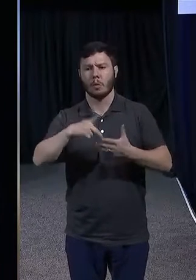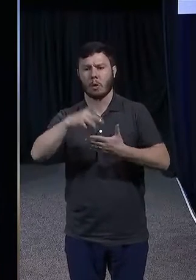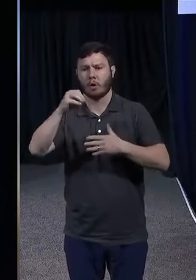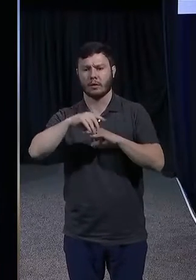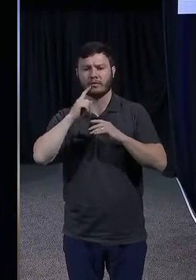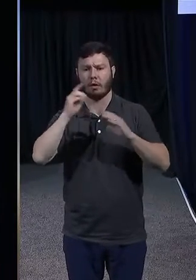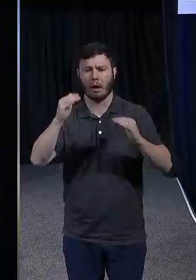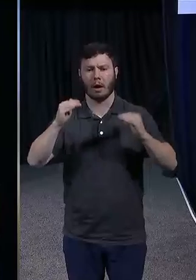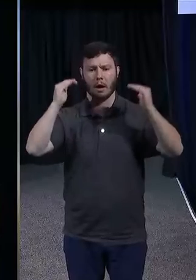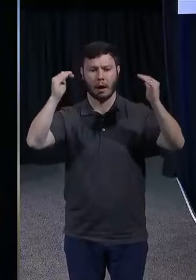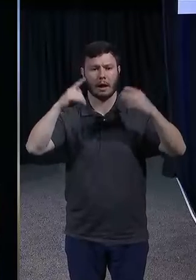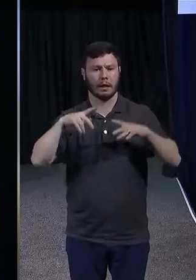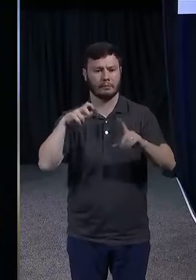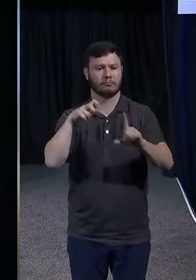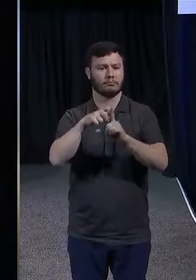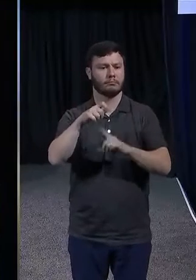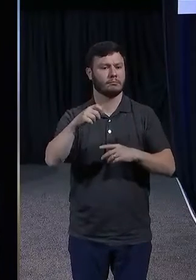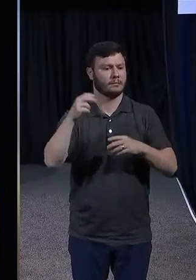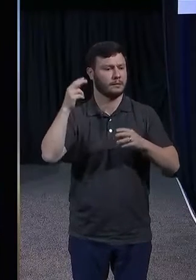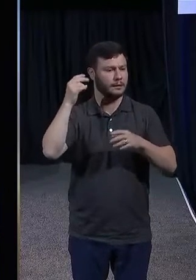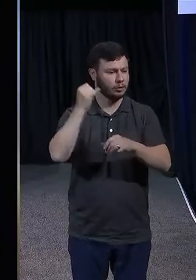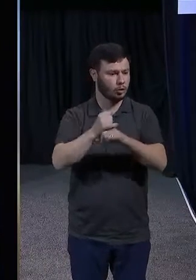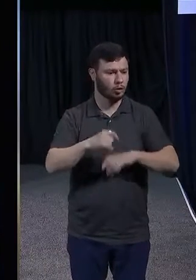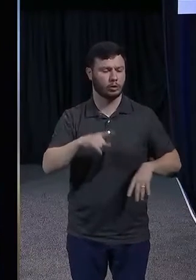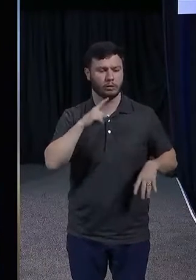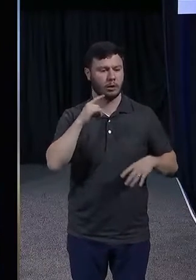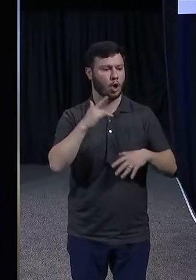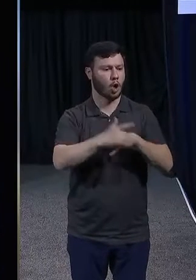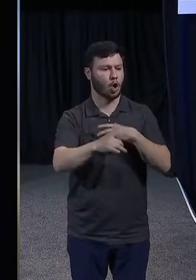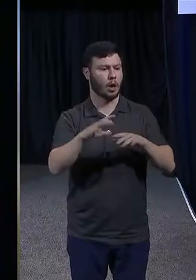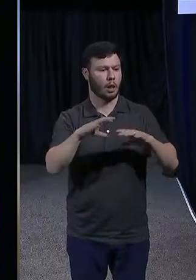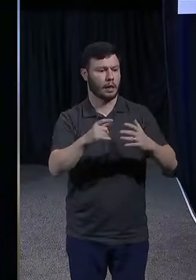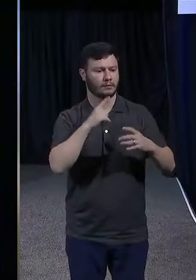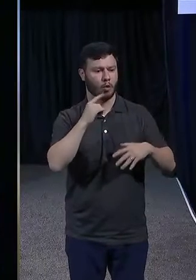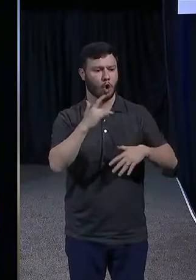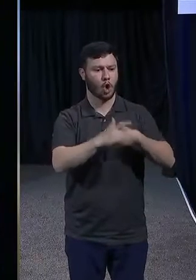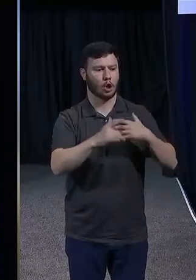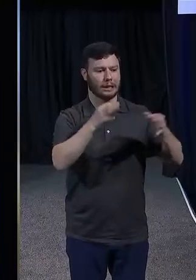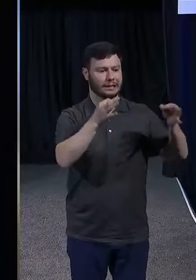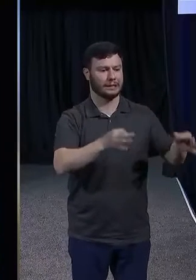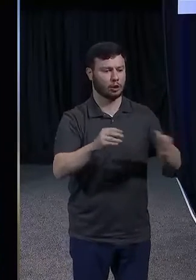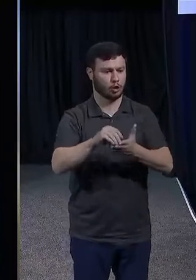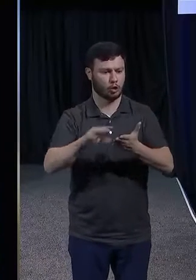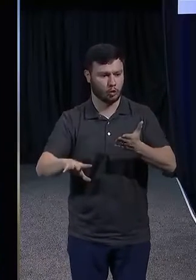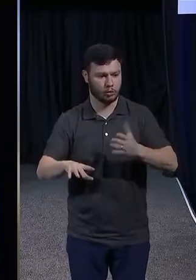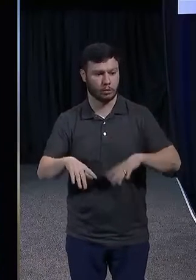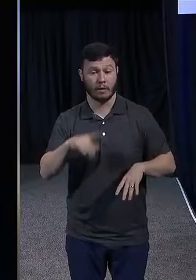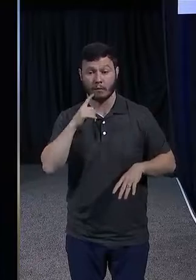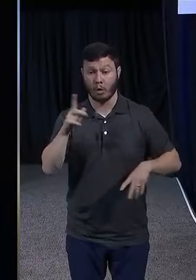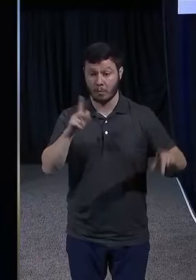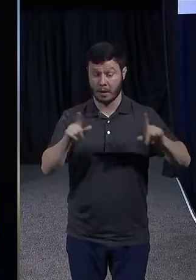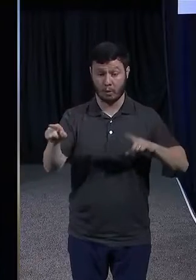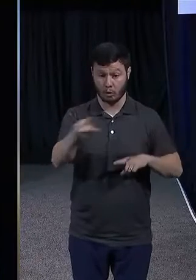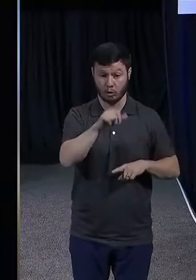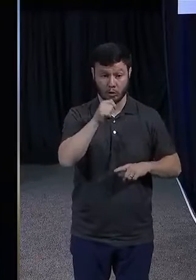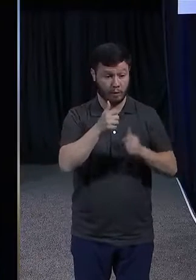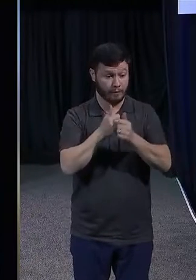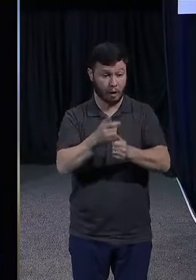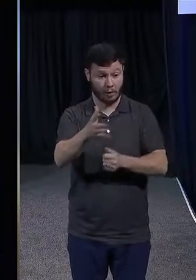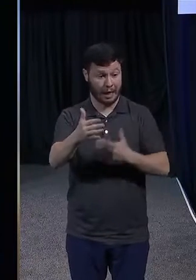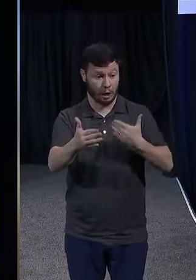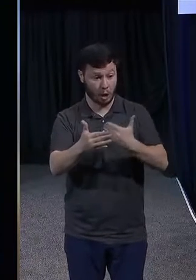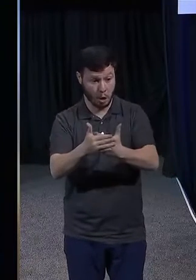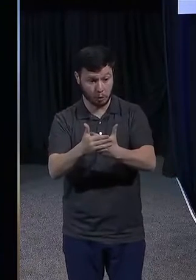fill a great proportion of their classes with early decision students. And for those of you who don't follow that